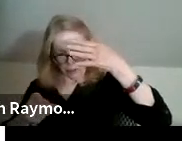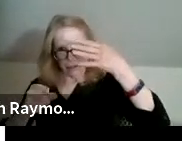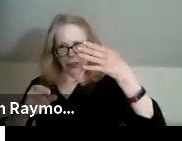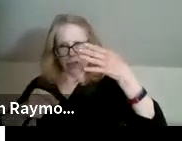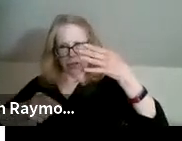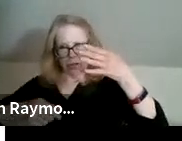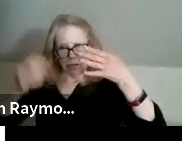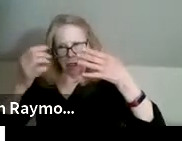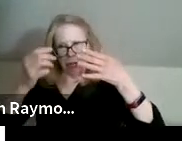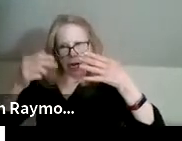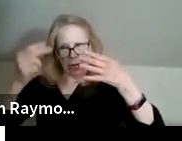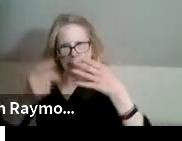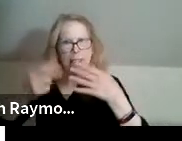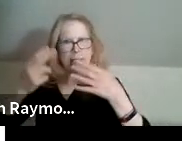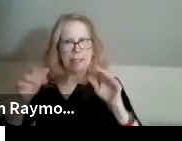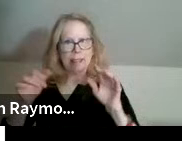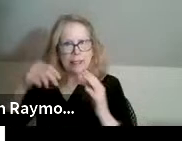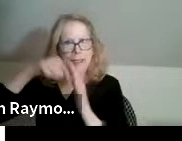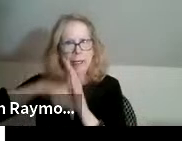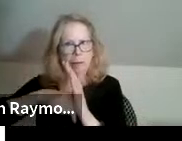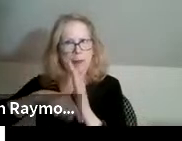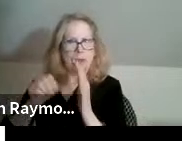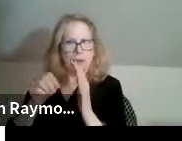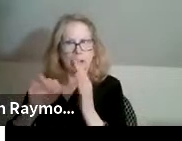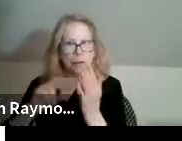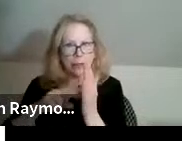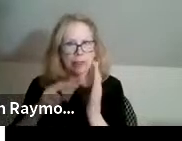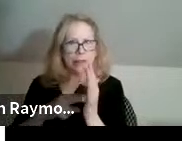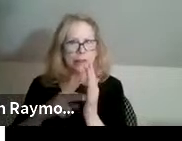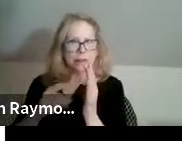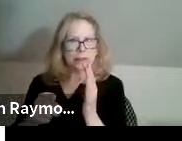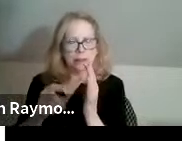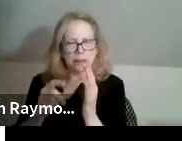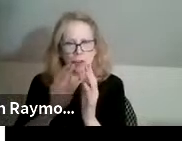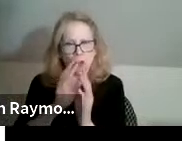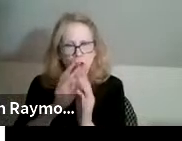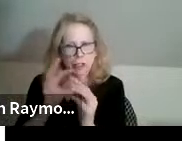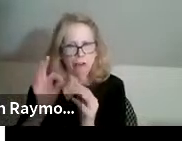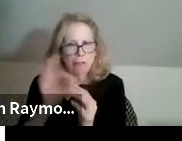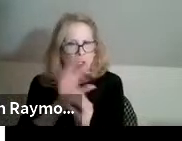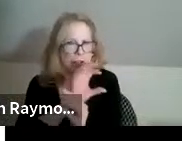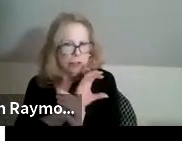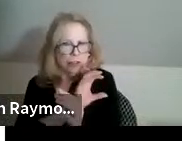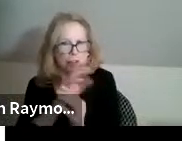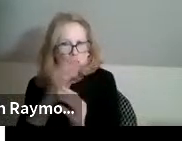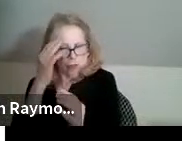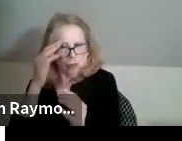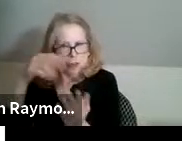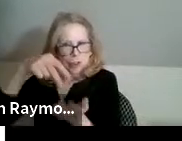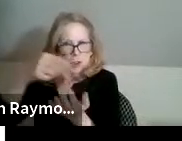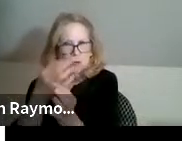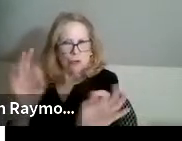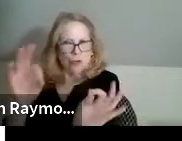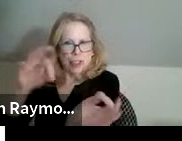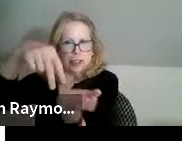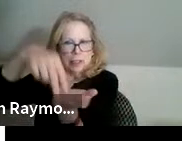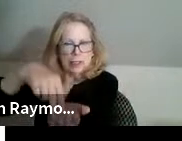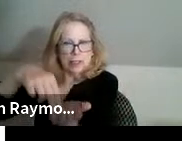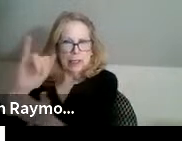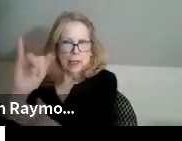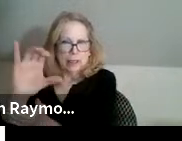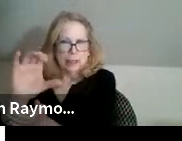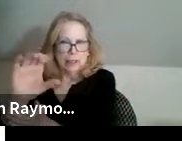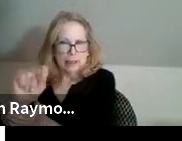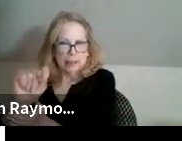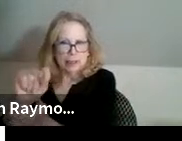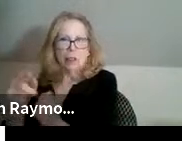depth. And what it does is it addresses characteristics of what is known as freestanding ICT. Now, what